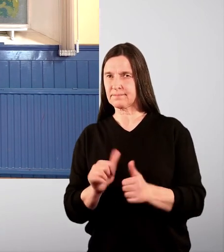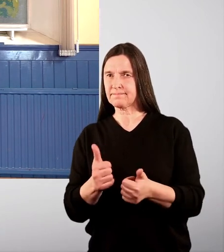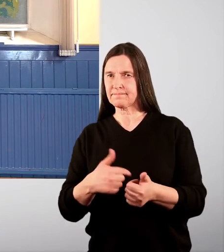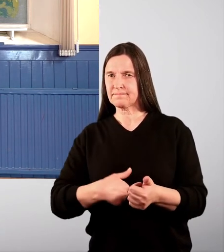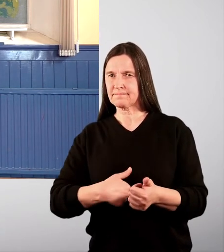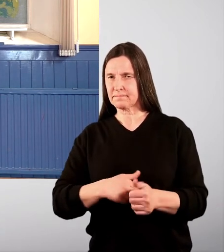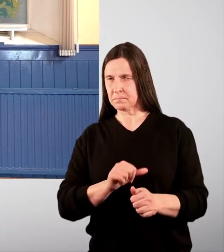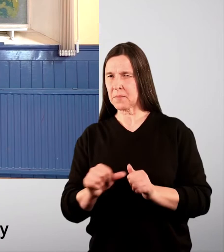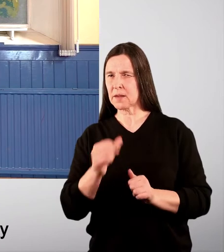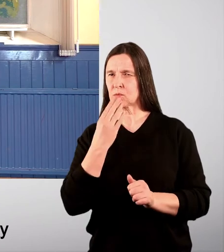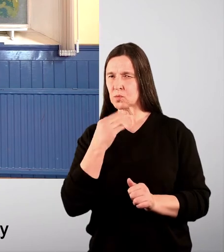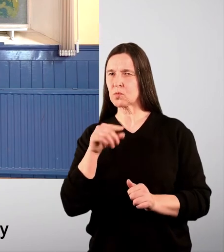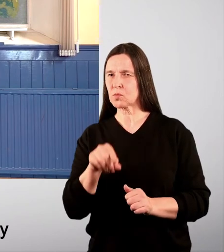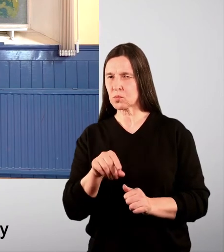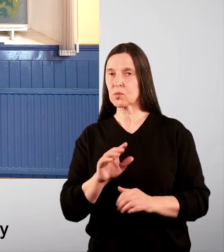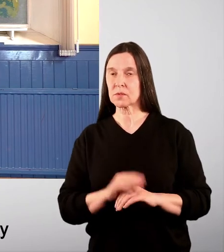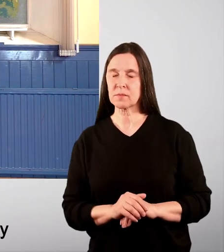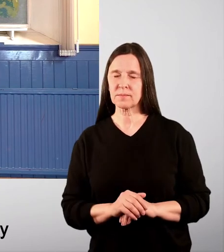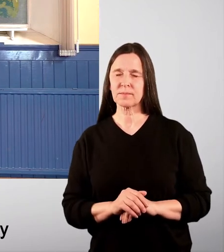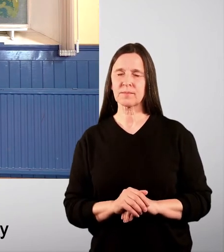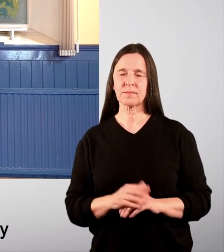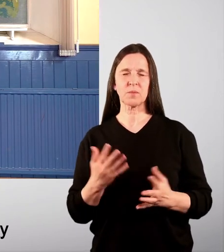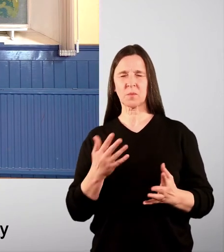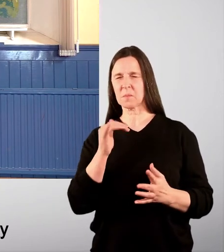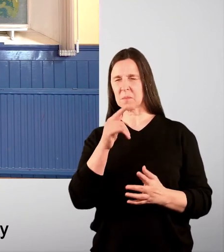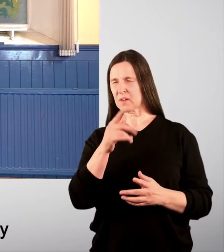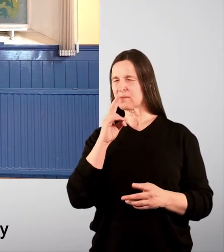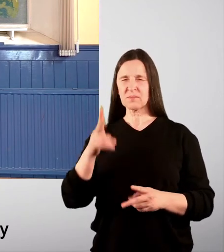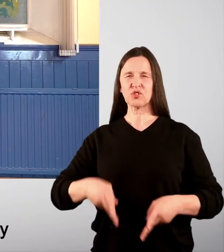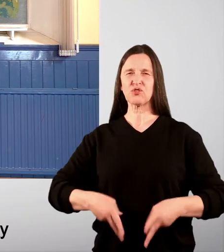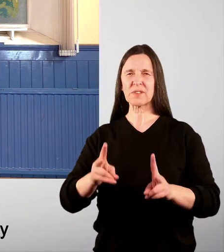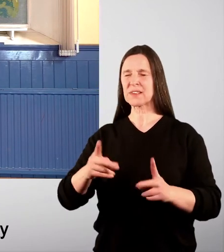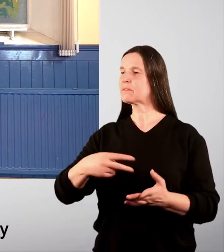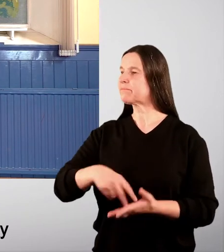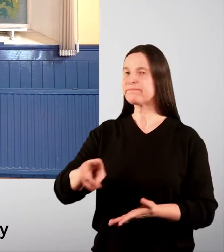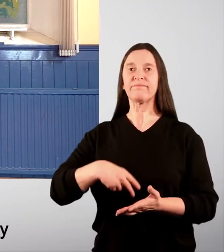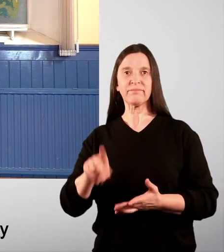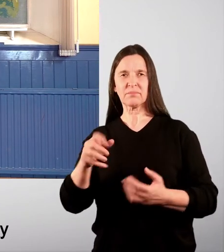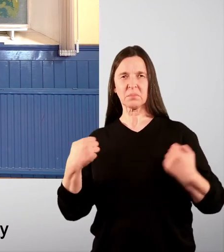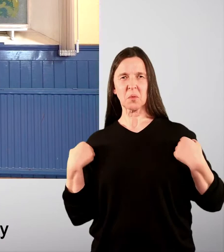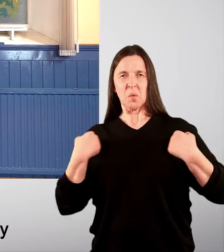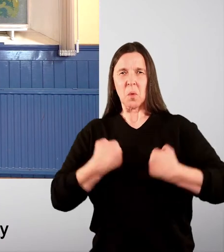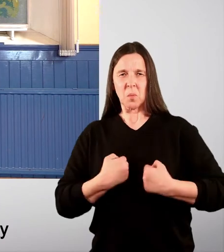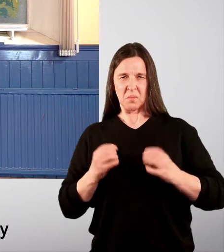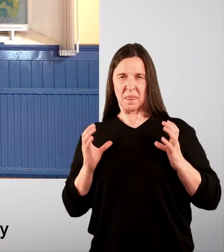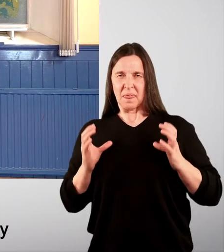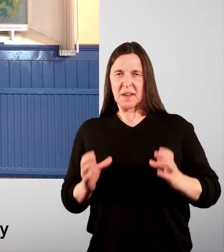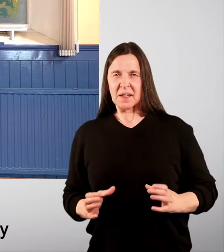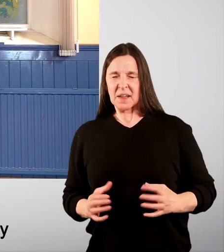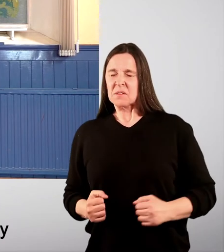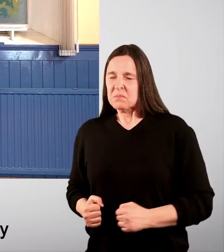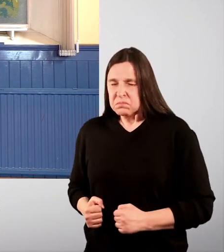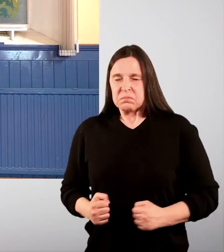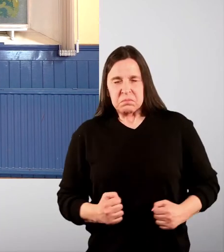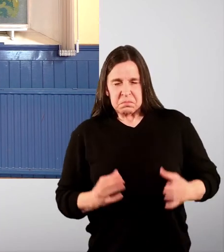wears uniforms and they're quite thin. In the street, it's slightly different. People wear big padded jackets, biker